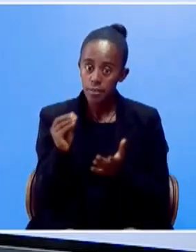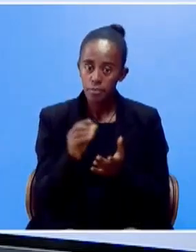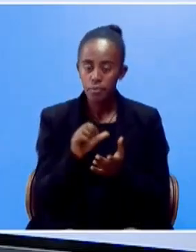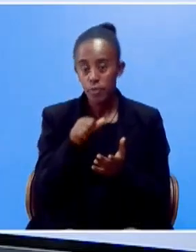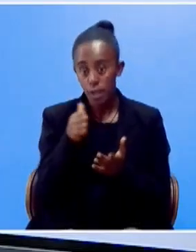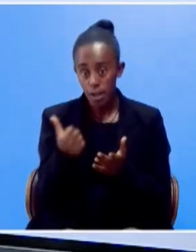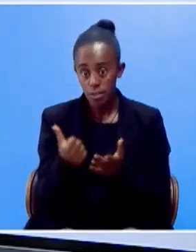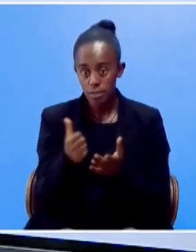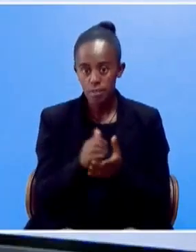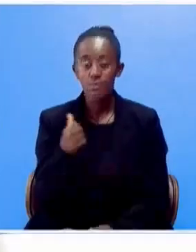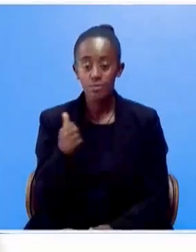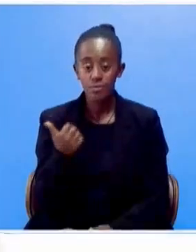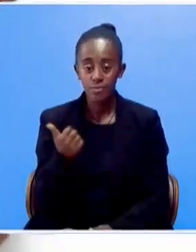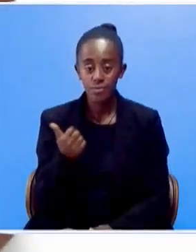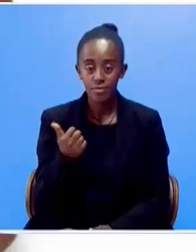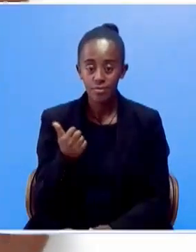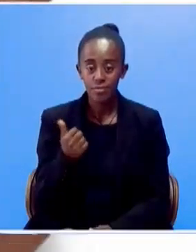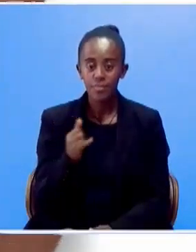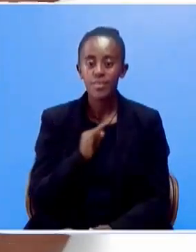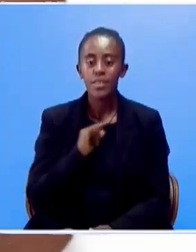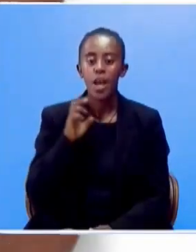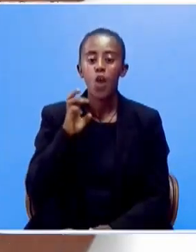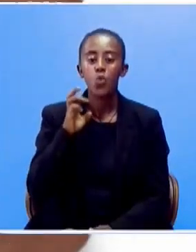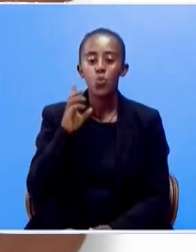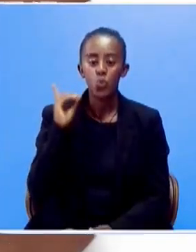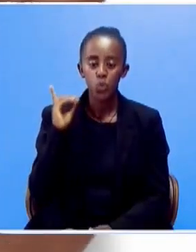other one is I would